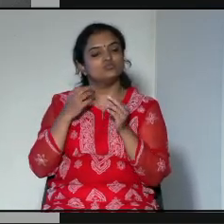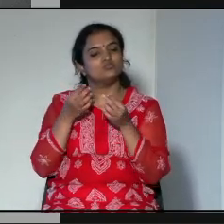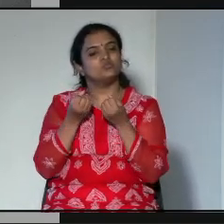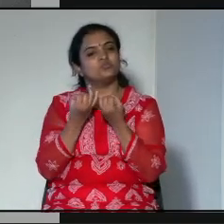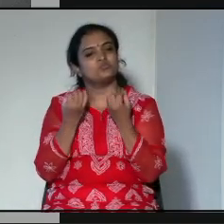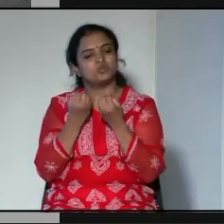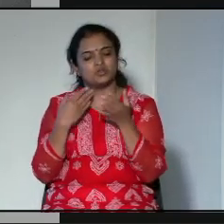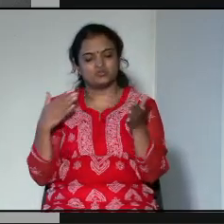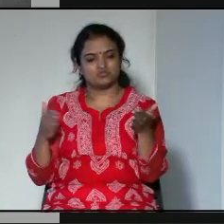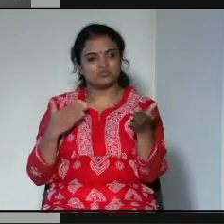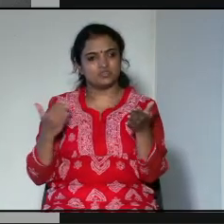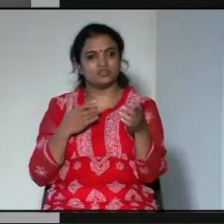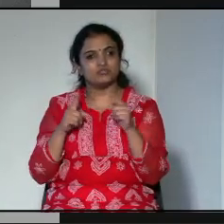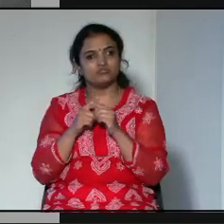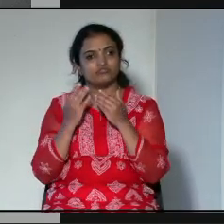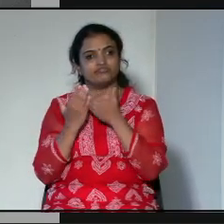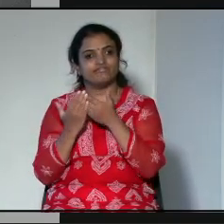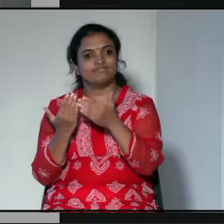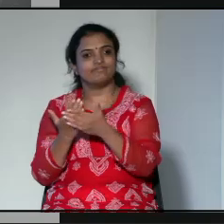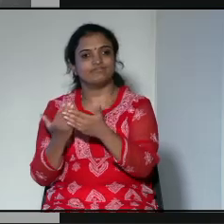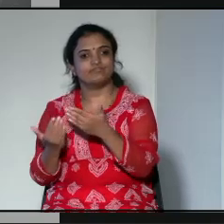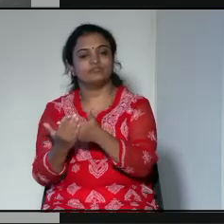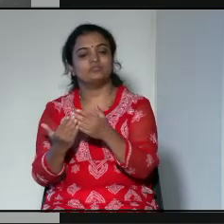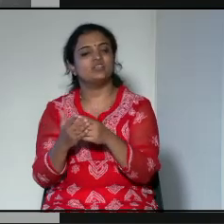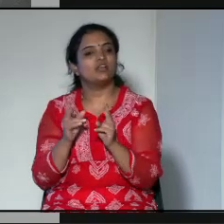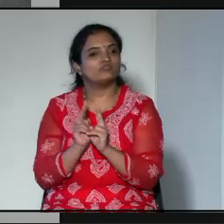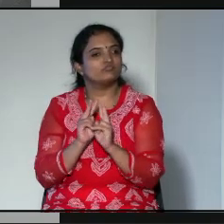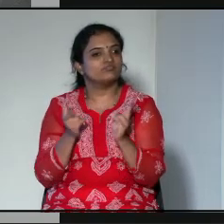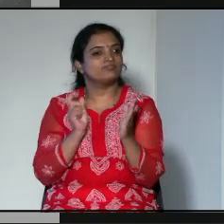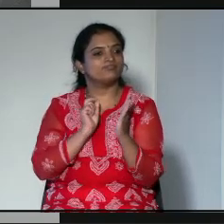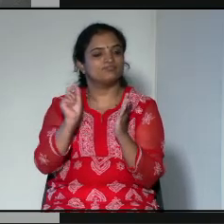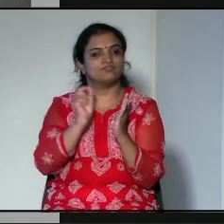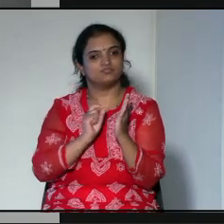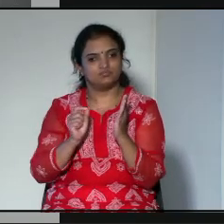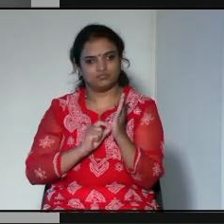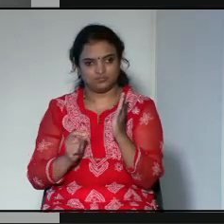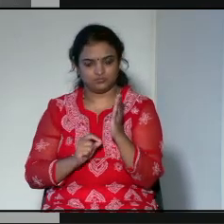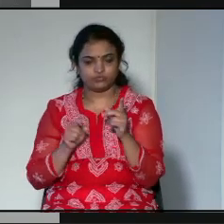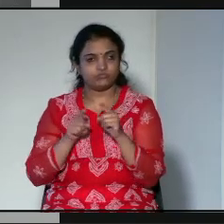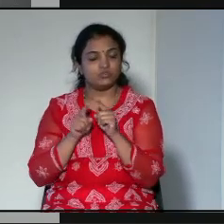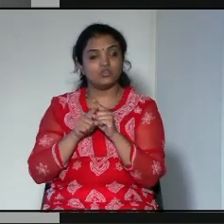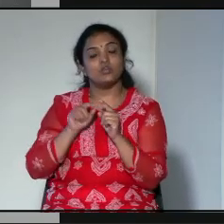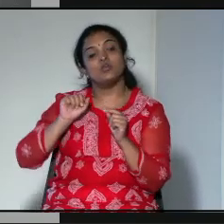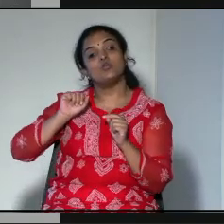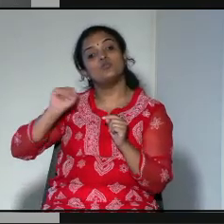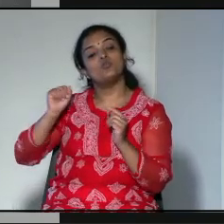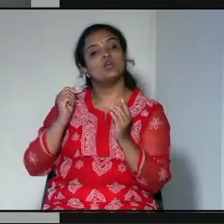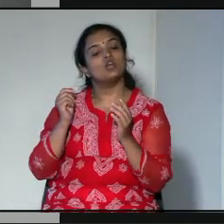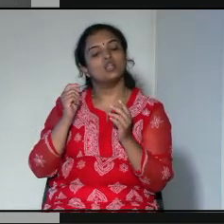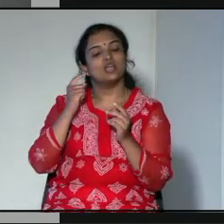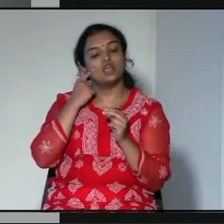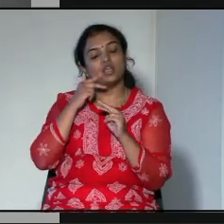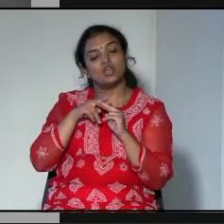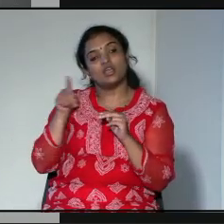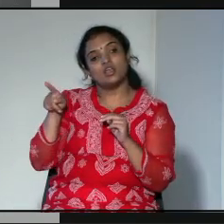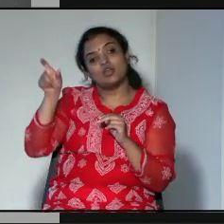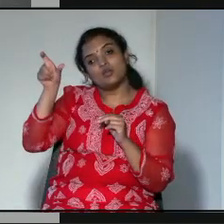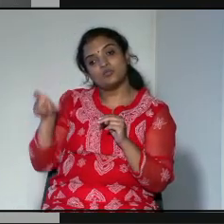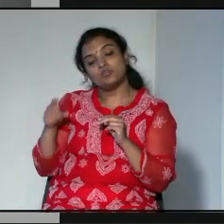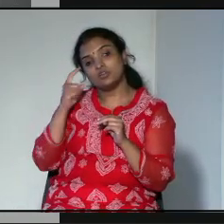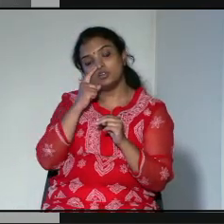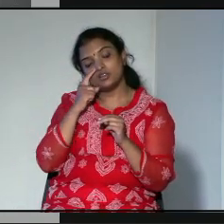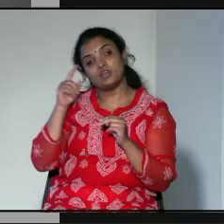through layers of different kinds of writing, including a lot of Meera Mukherjee's own writings. So the book